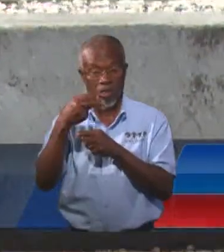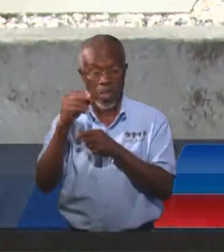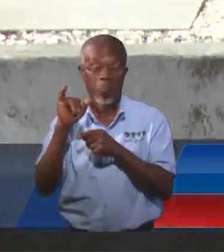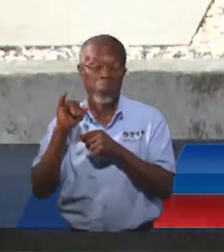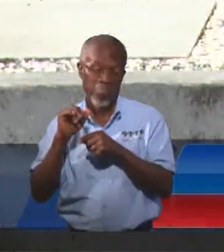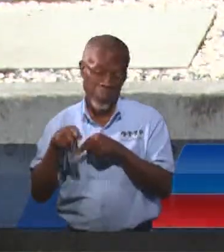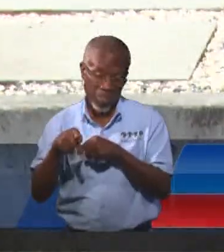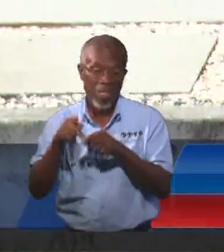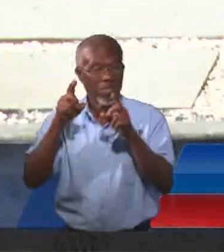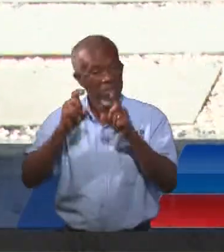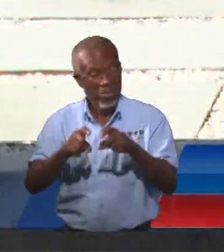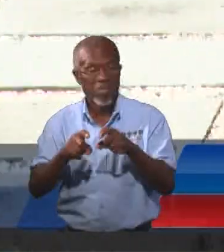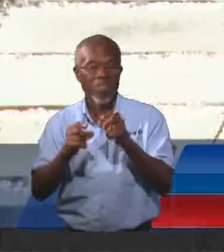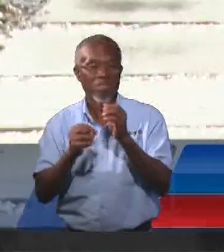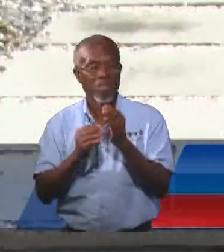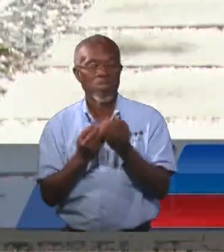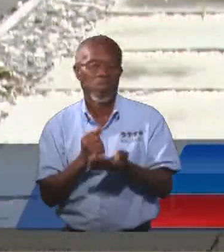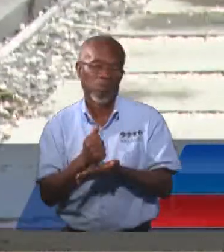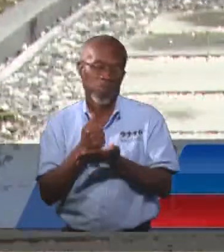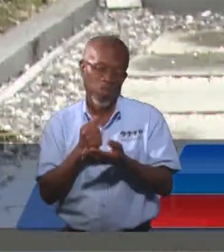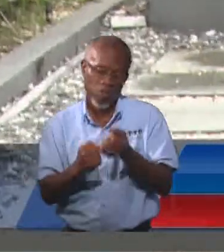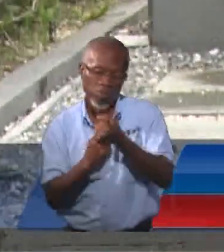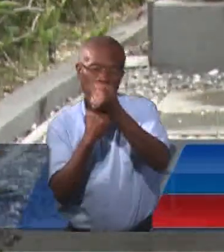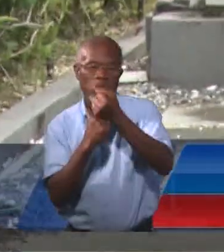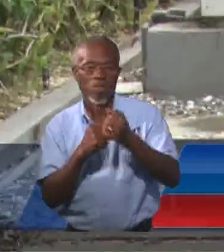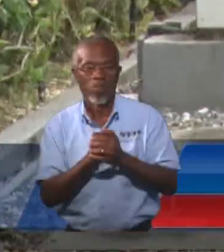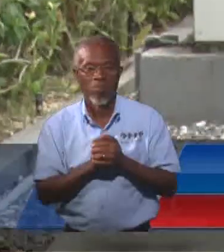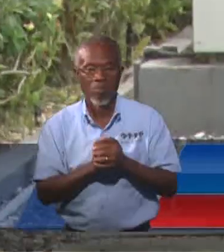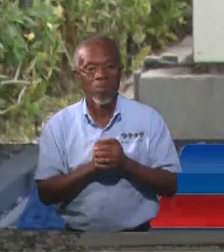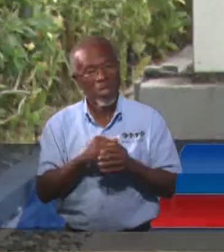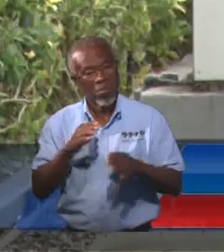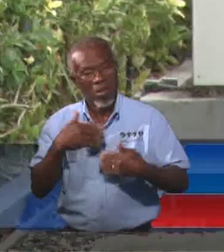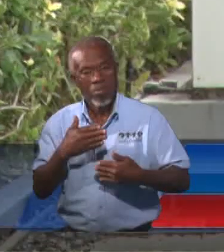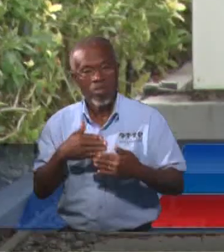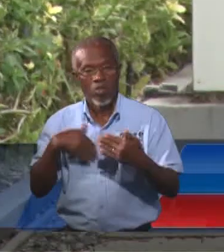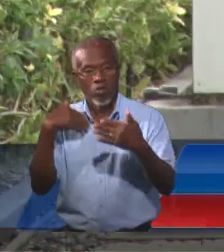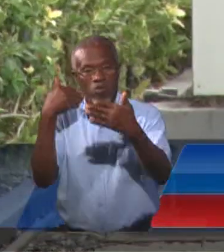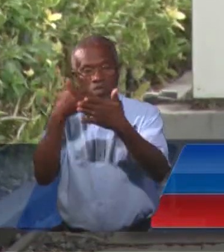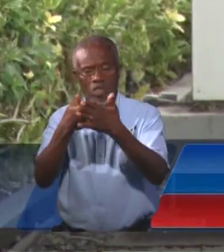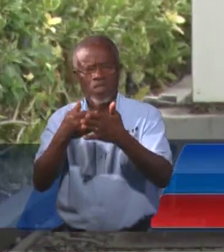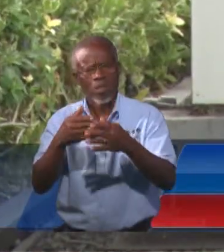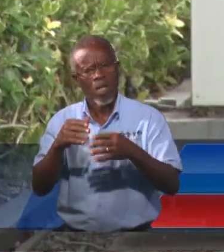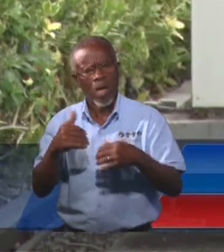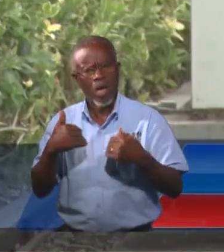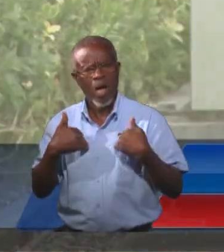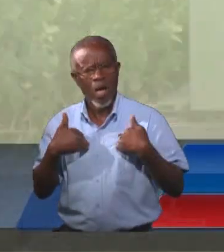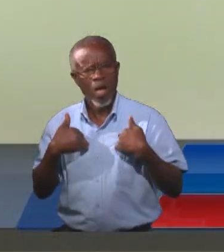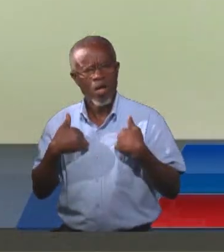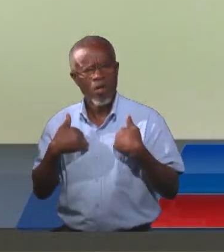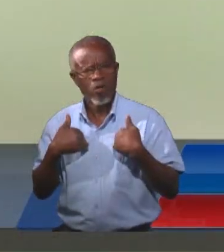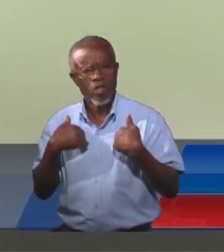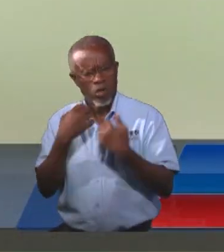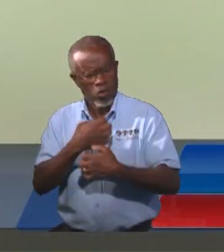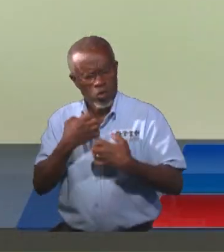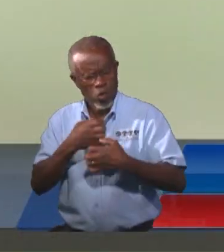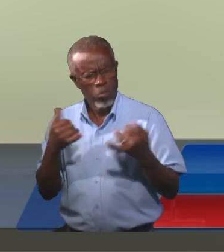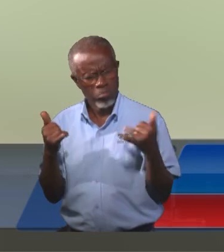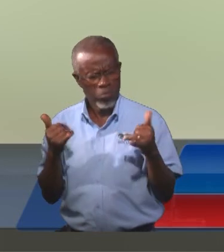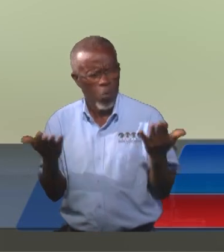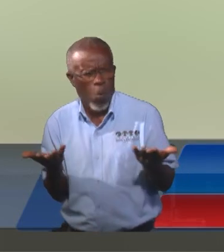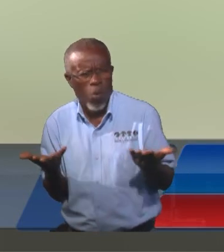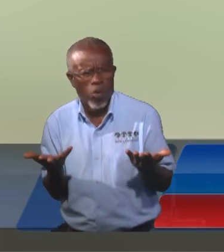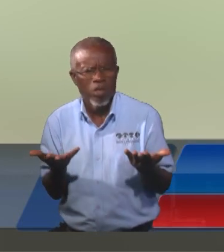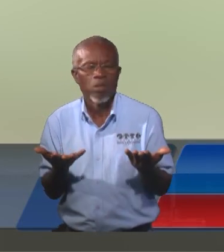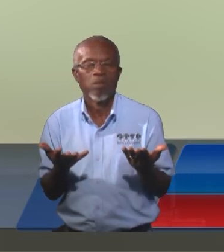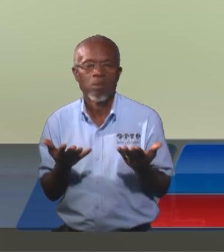helped him reach where he is today, and he says he finds comfort in pastime activities. I play football for